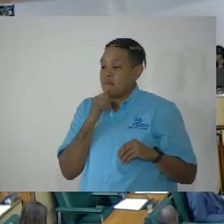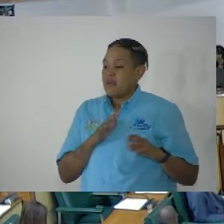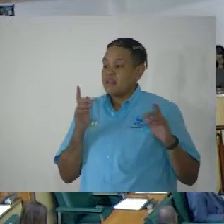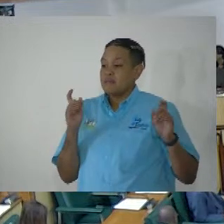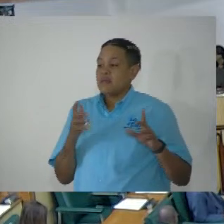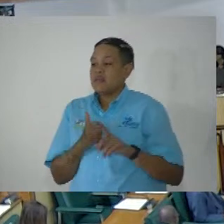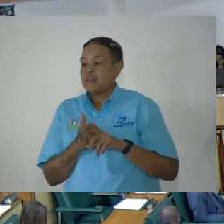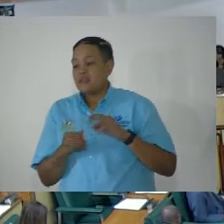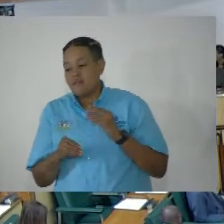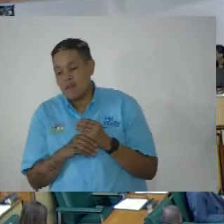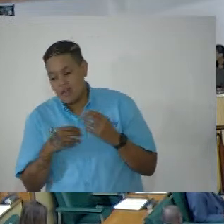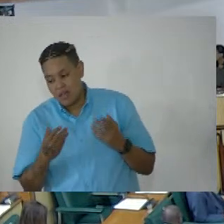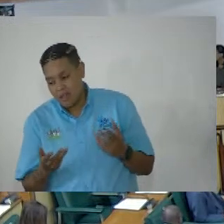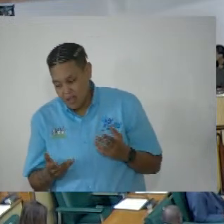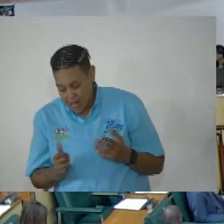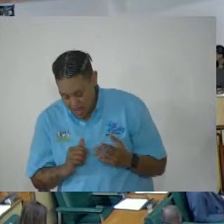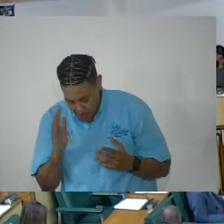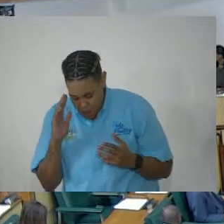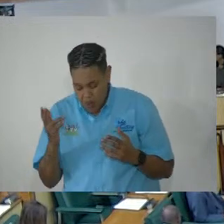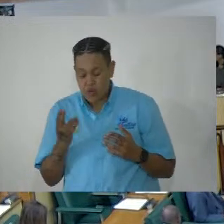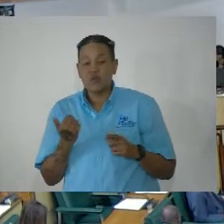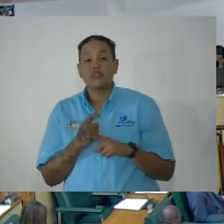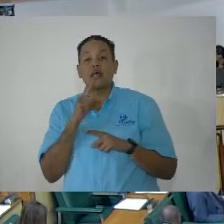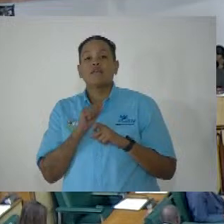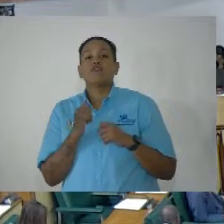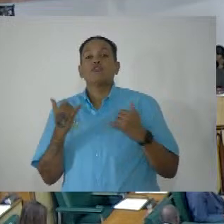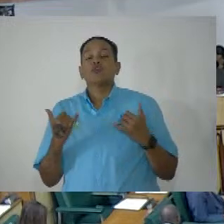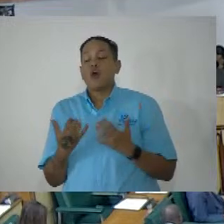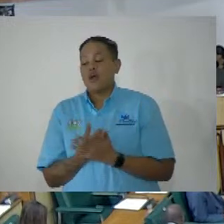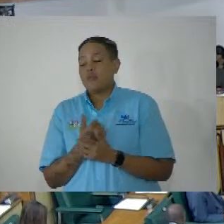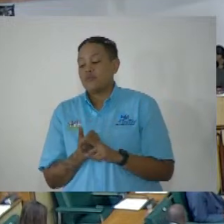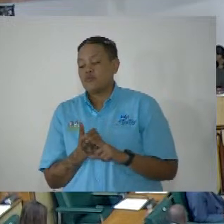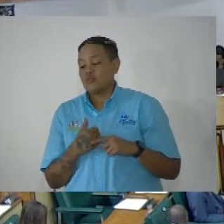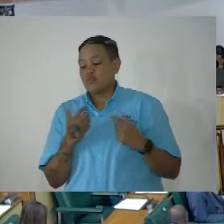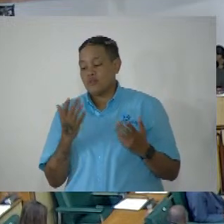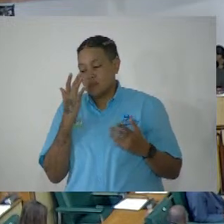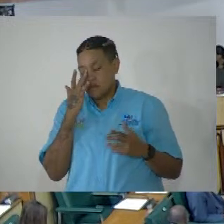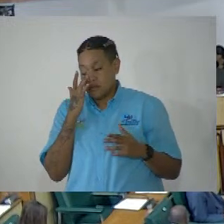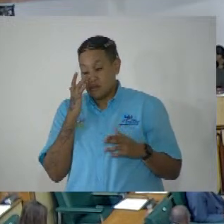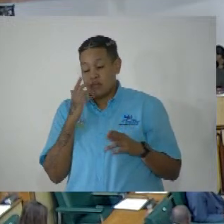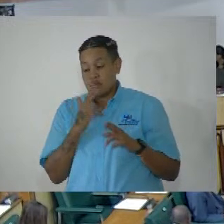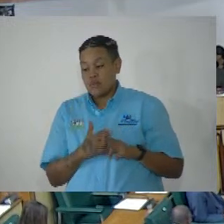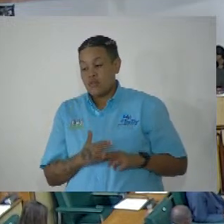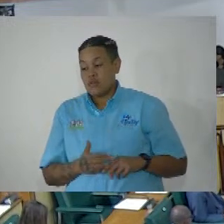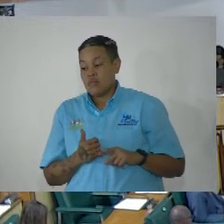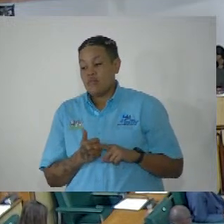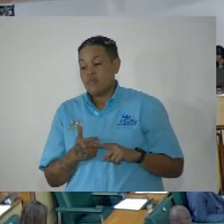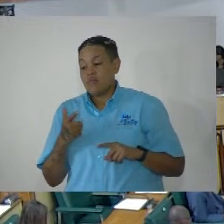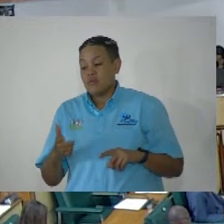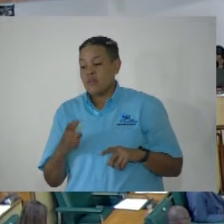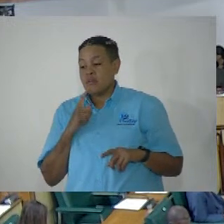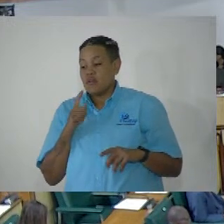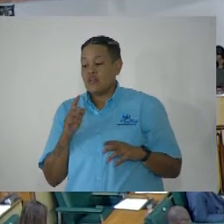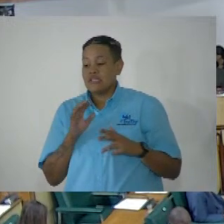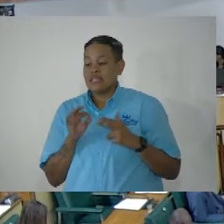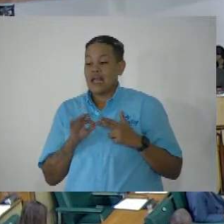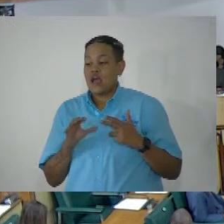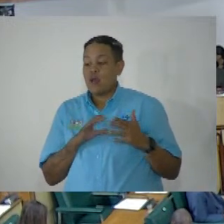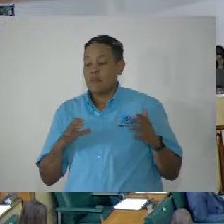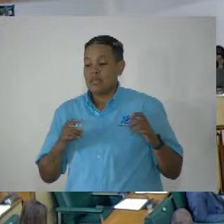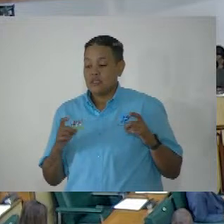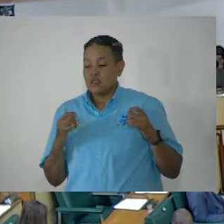Speaker, I will use the opportunity to the naming of the Joint